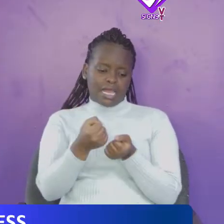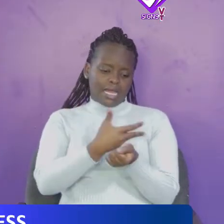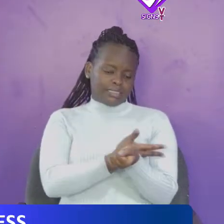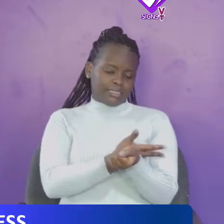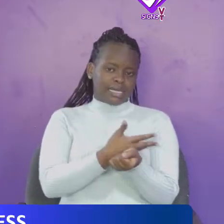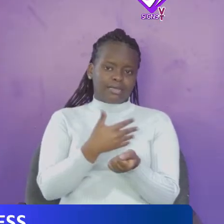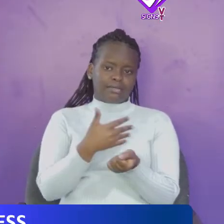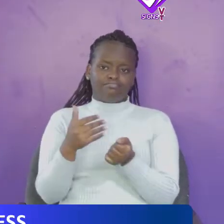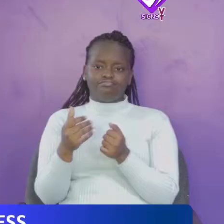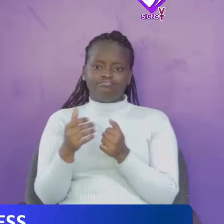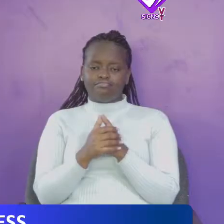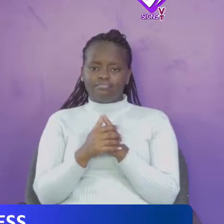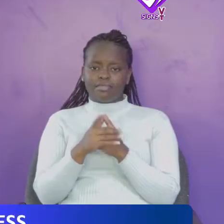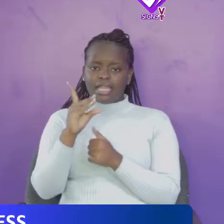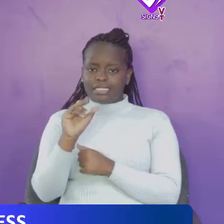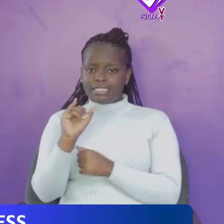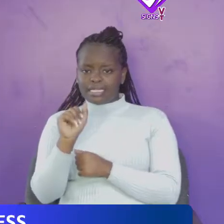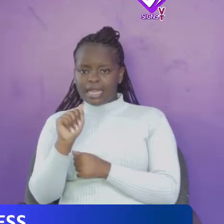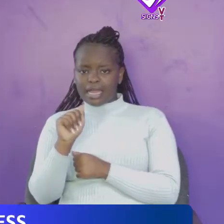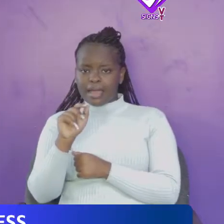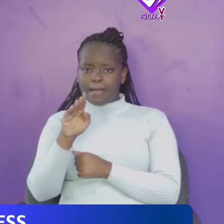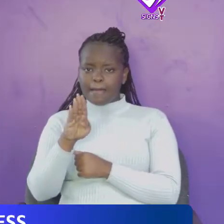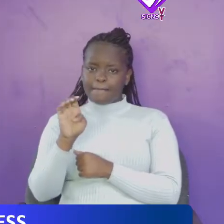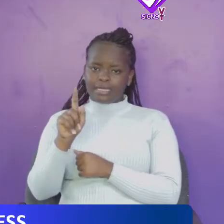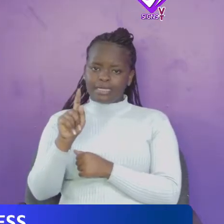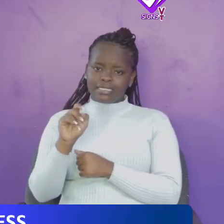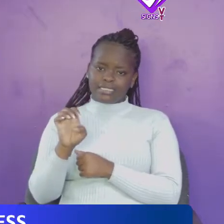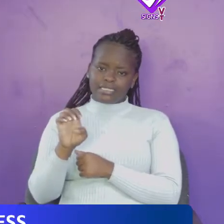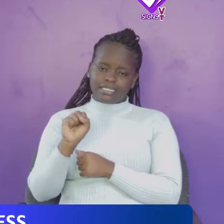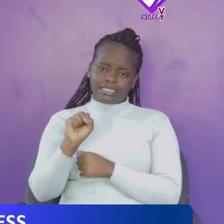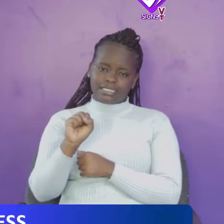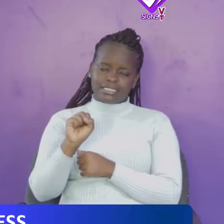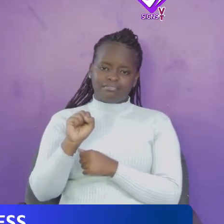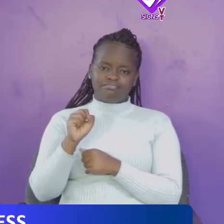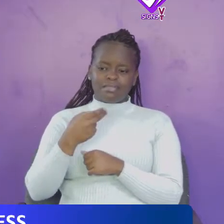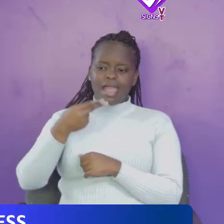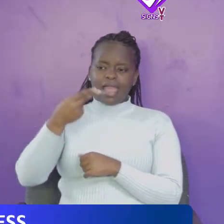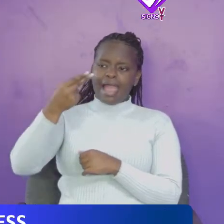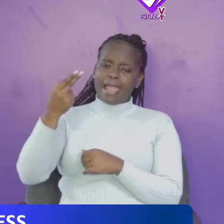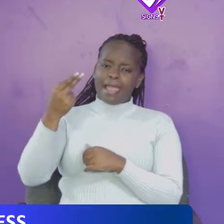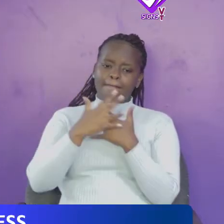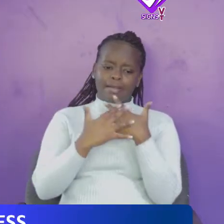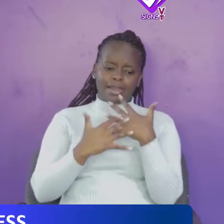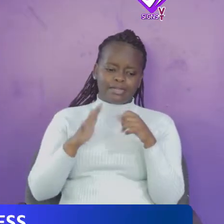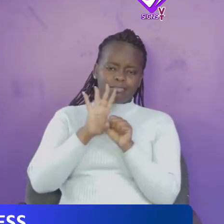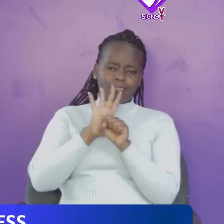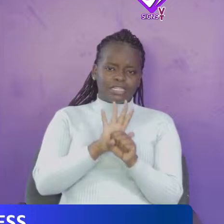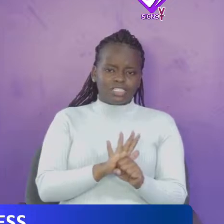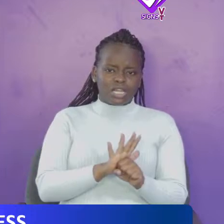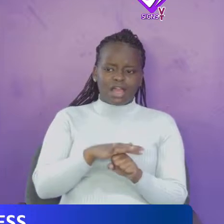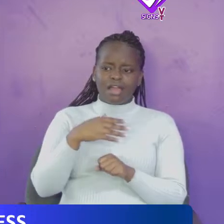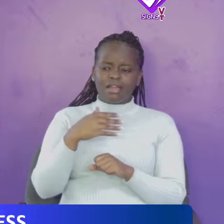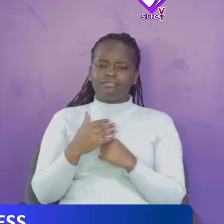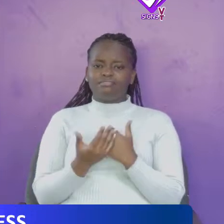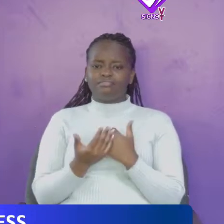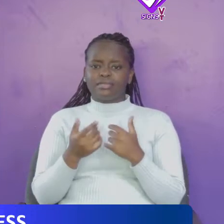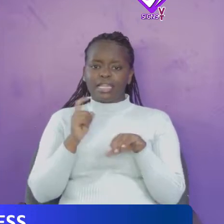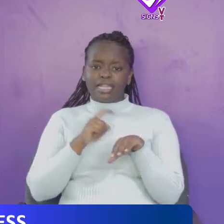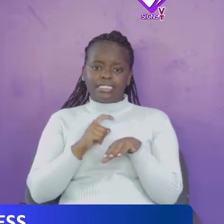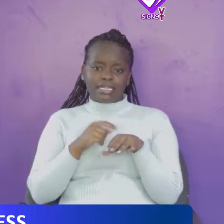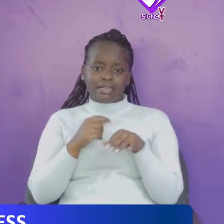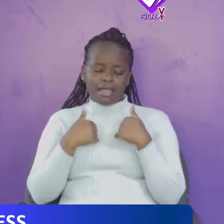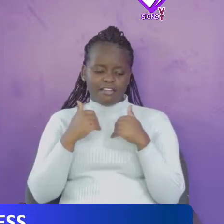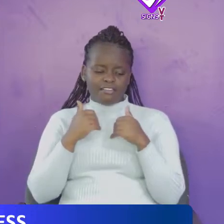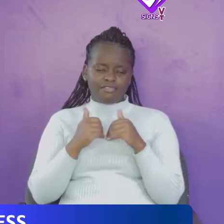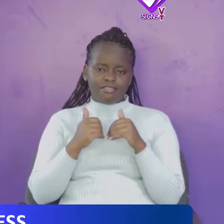diabetes, high blood pressure, Parkinson's disease, hypothyroidism, when you have an